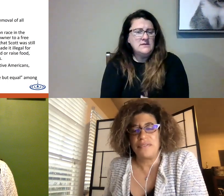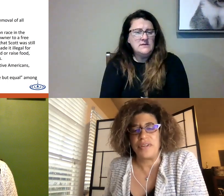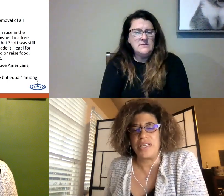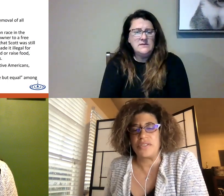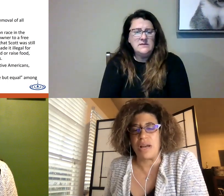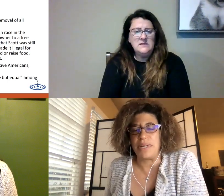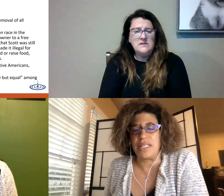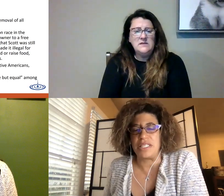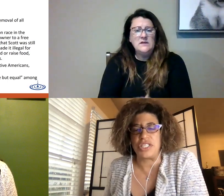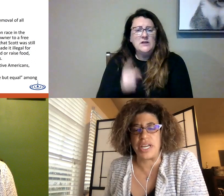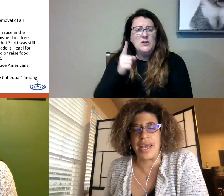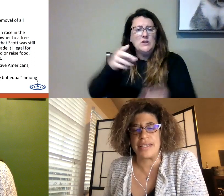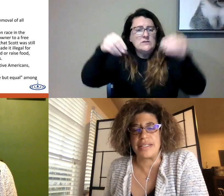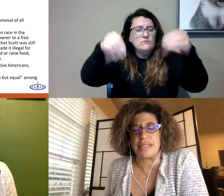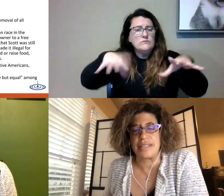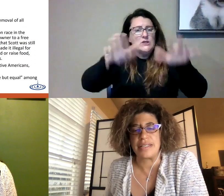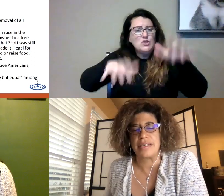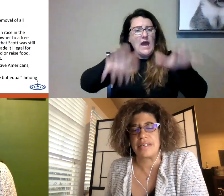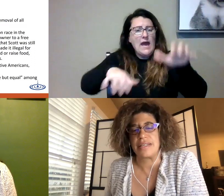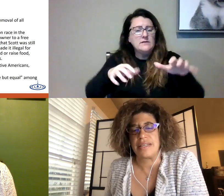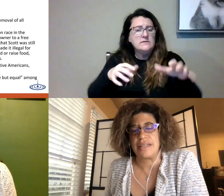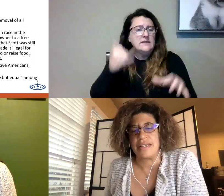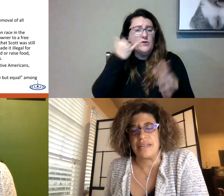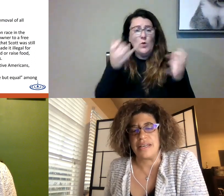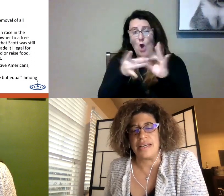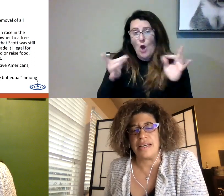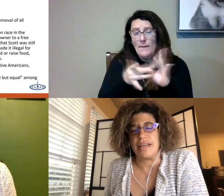Feel free to drop it into chat.